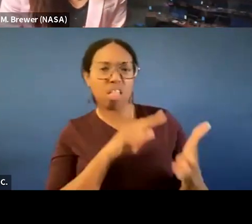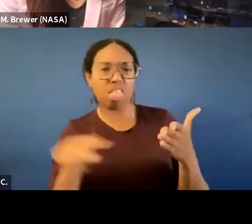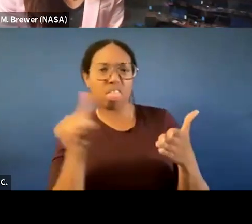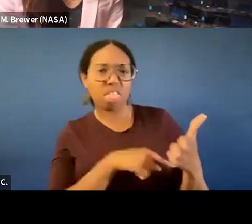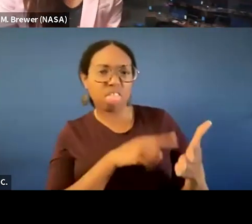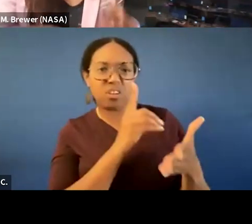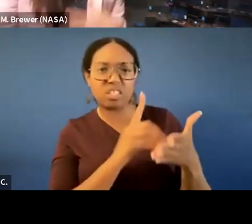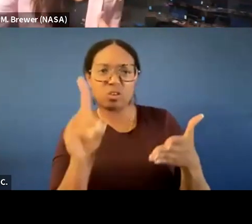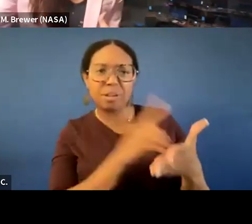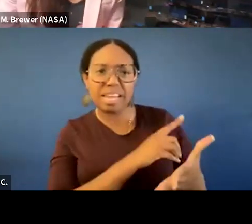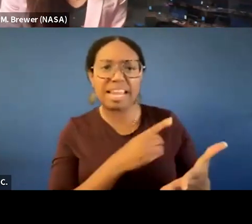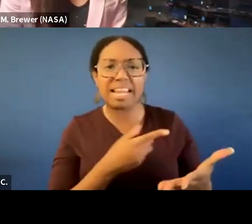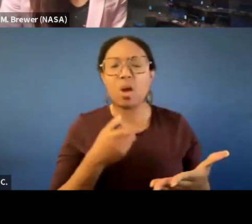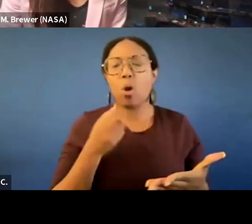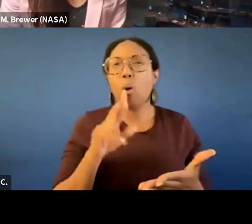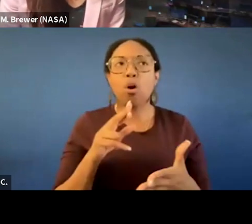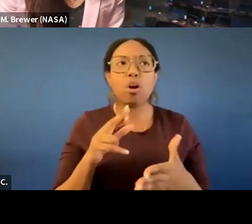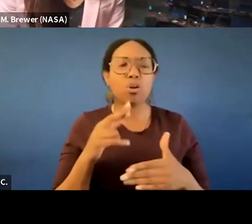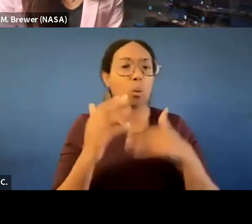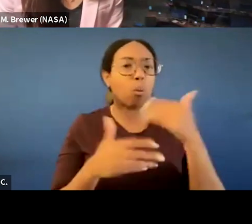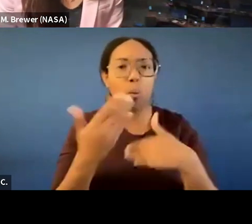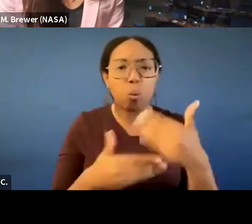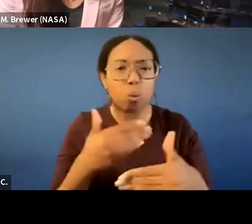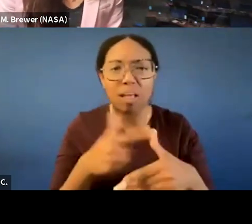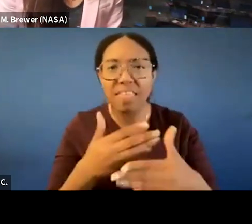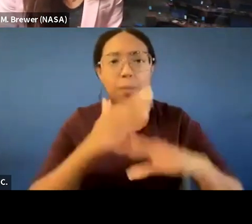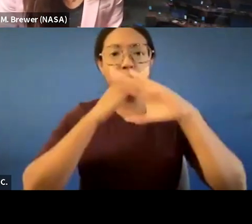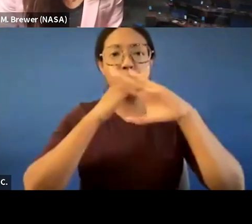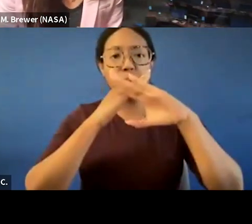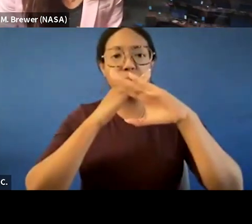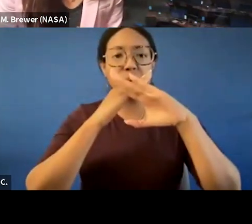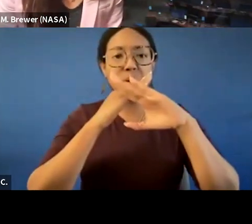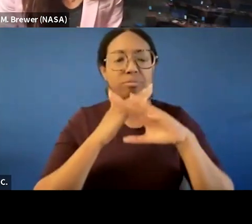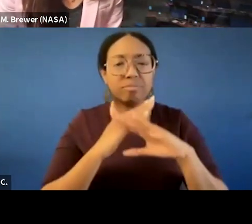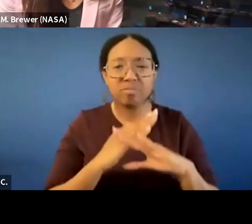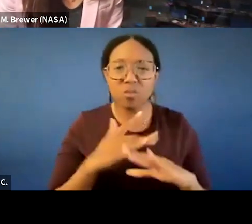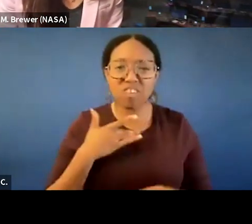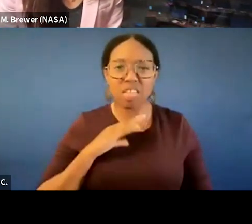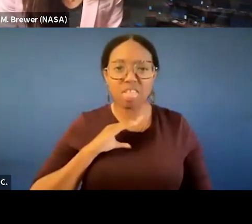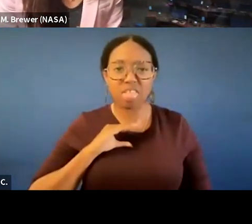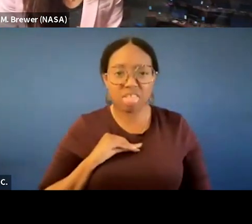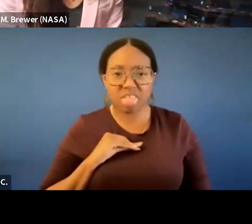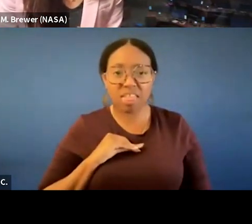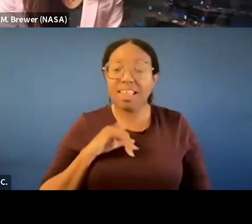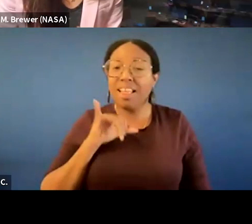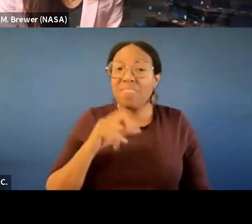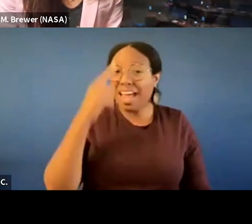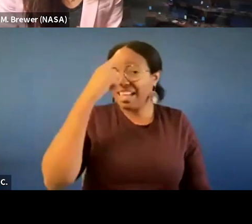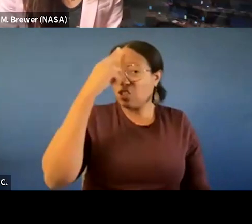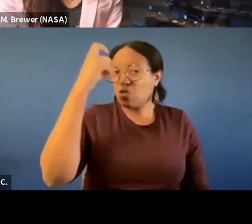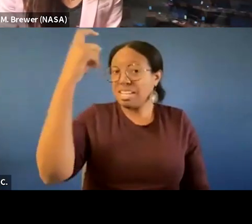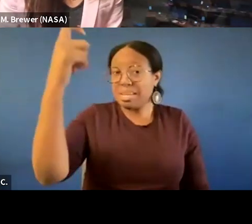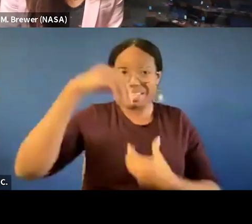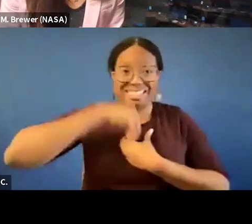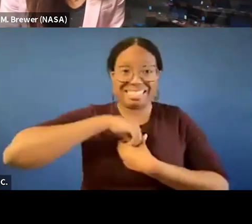wall and you don't feel like you're getting to where you need to go, that dream that you have inside of you is going to motivate you to keep trying,